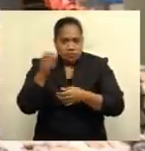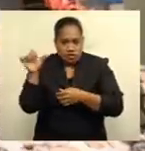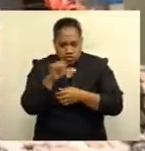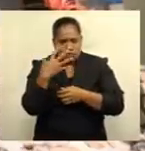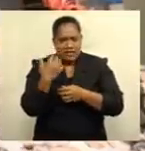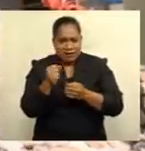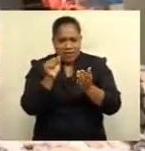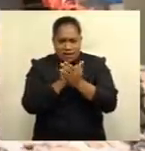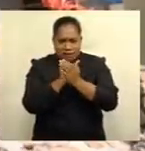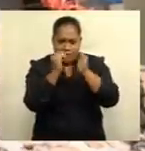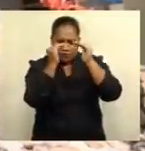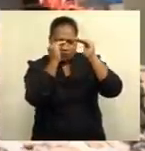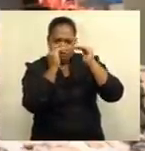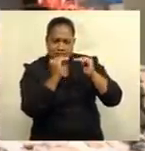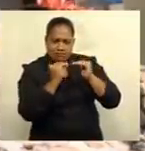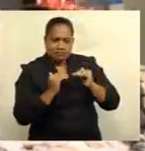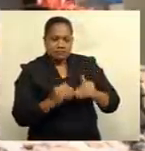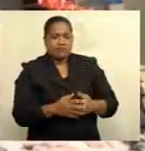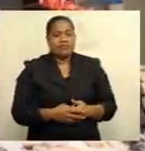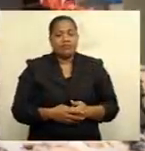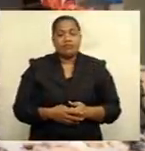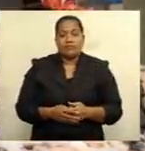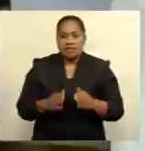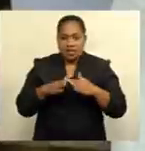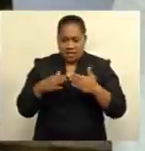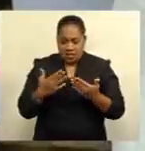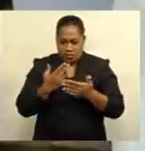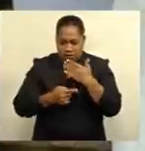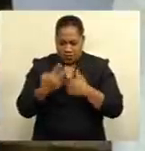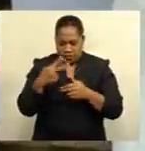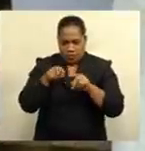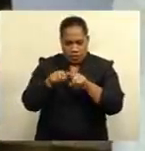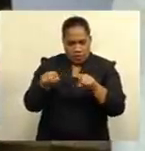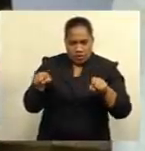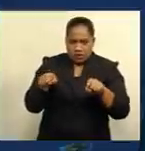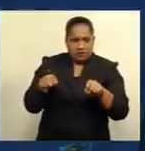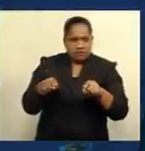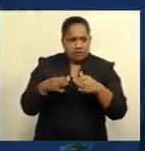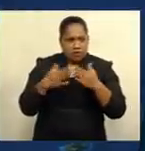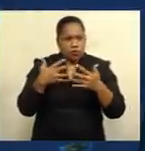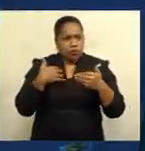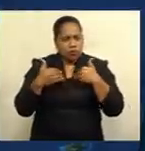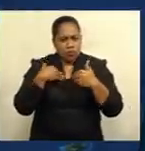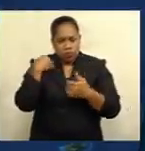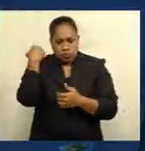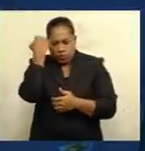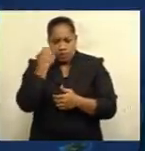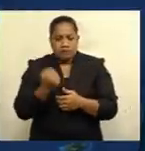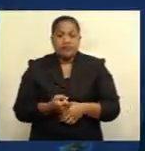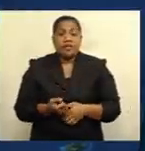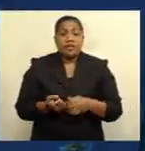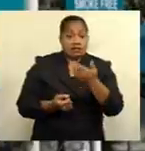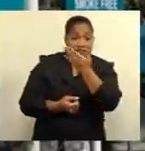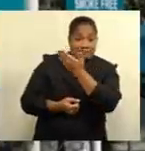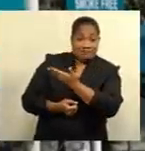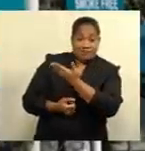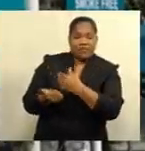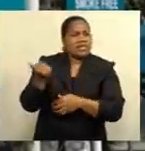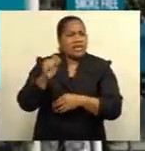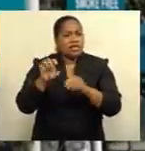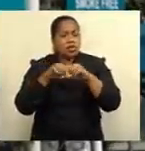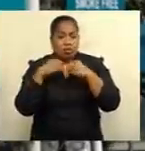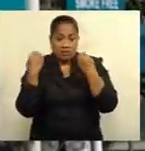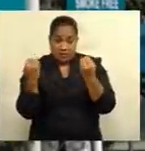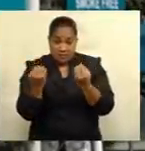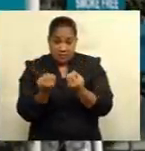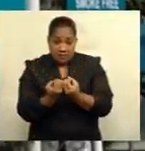says USP's claim is misleading and overstretched at best. Any organization which charges consumers for its products